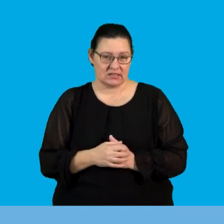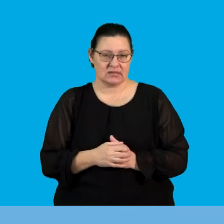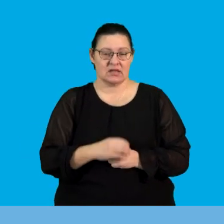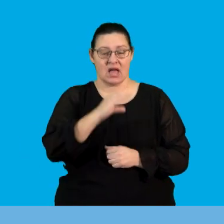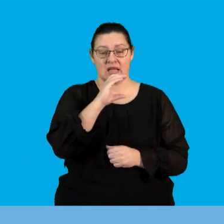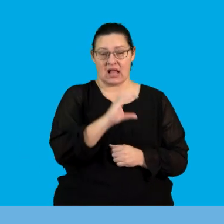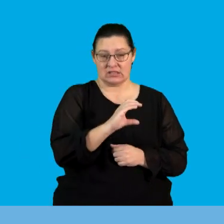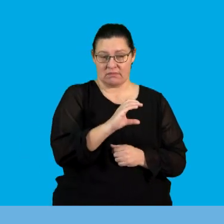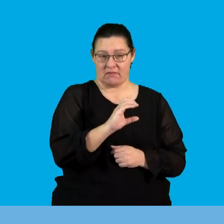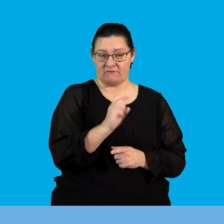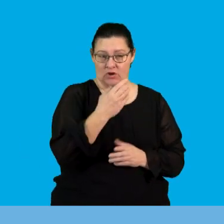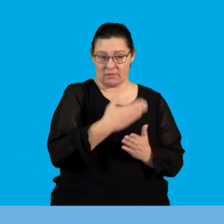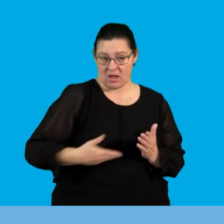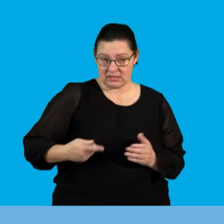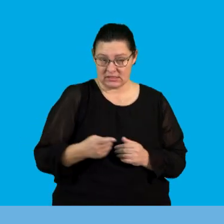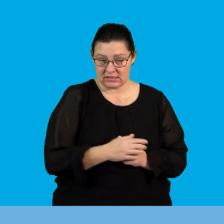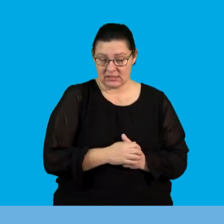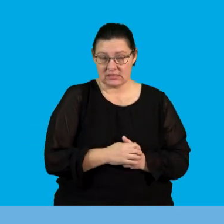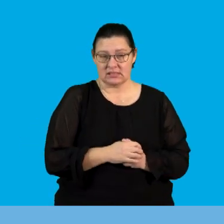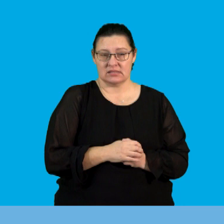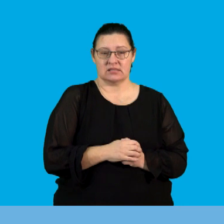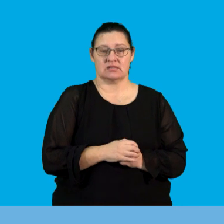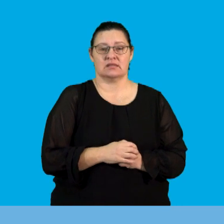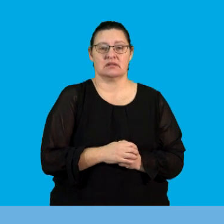calcium is the first part of the name,